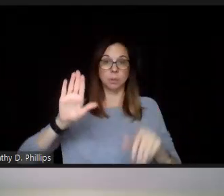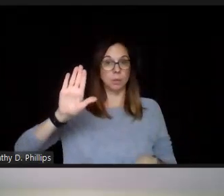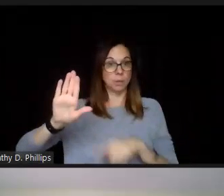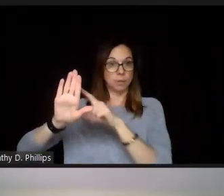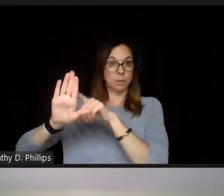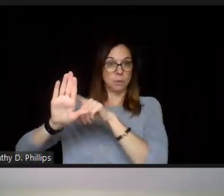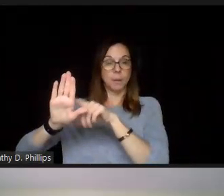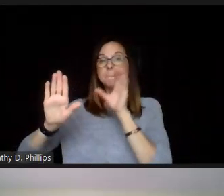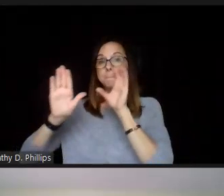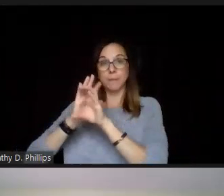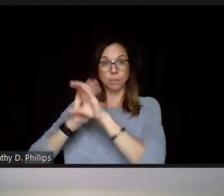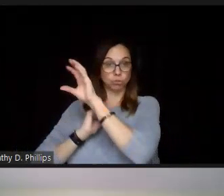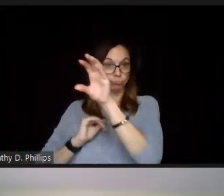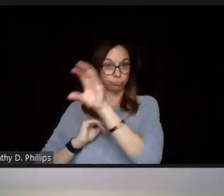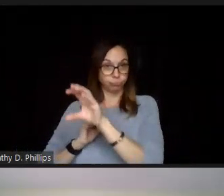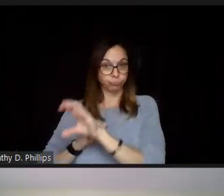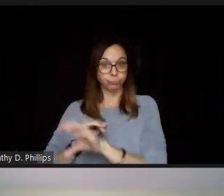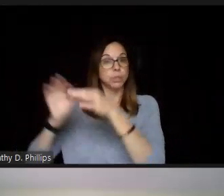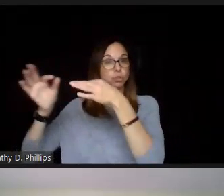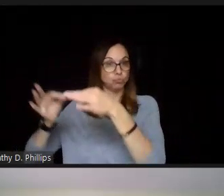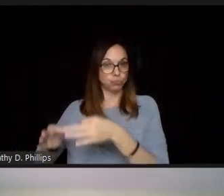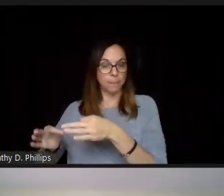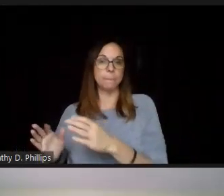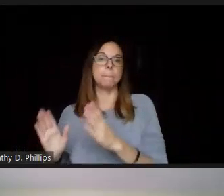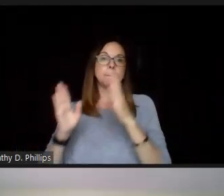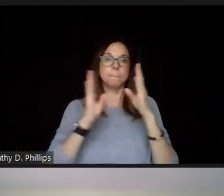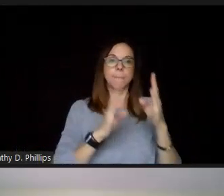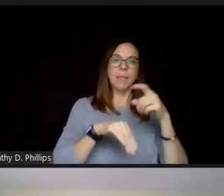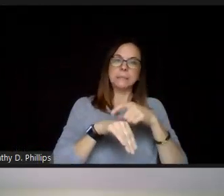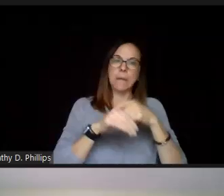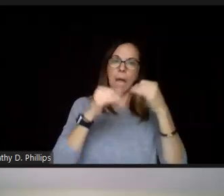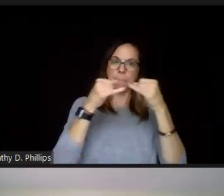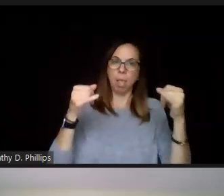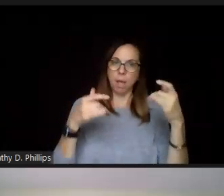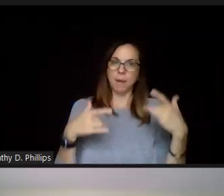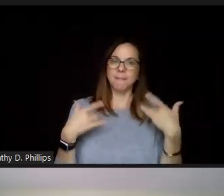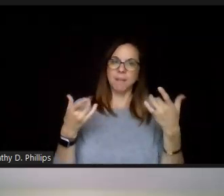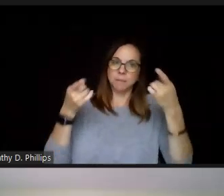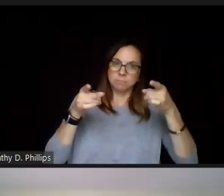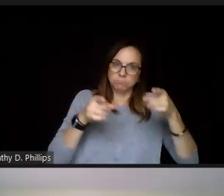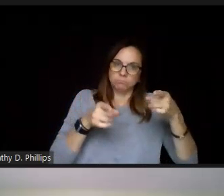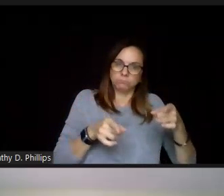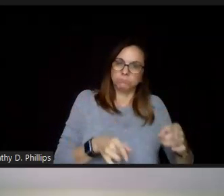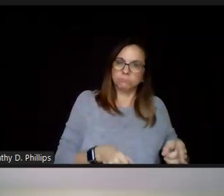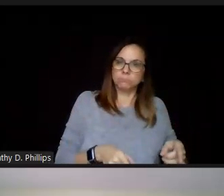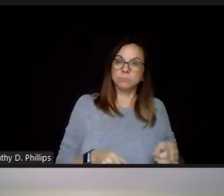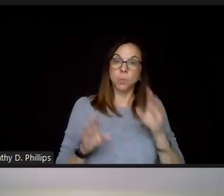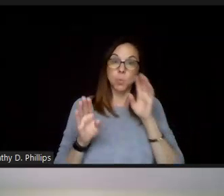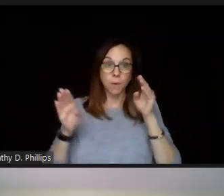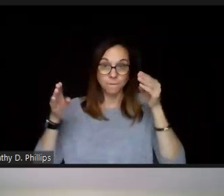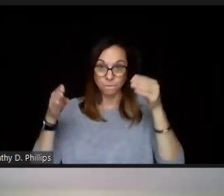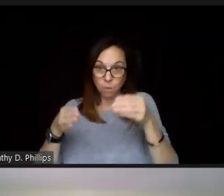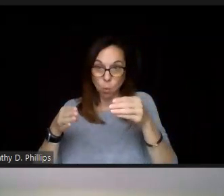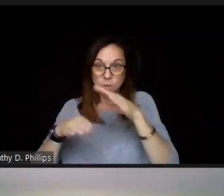of pictures with a description, and the other is a timeline of events. And if we focus